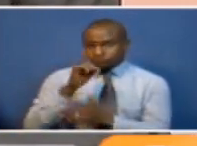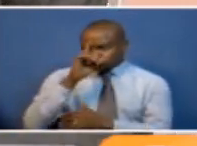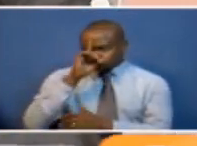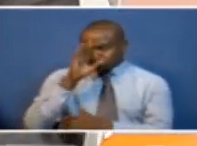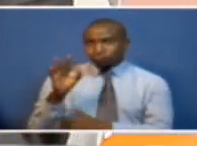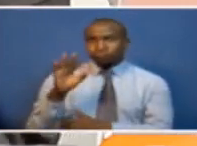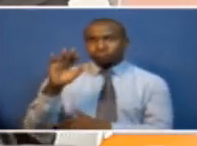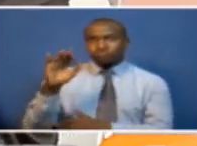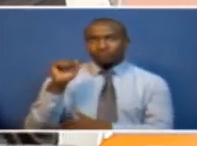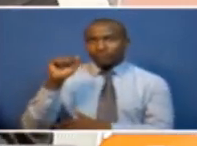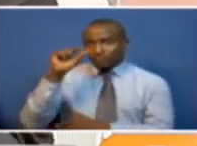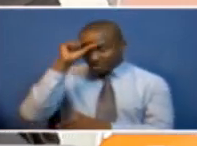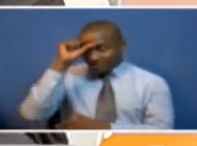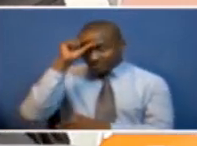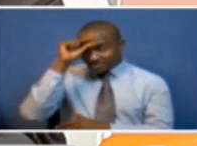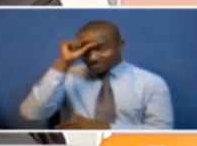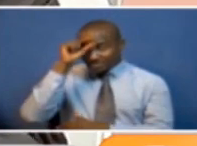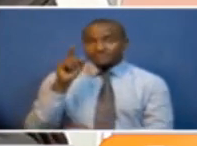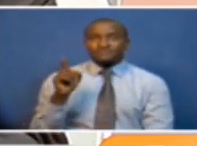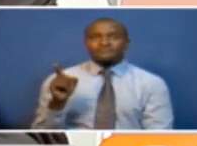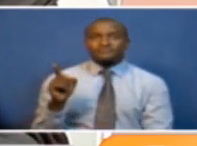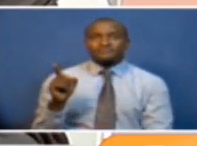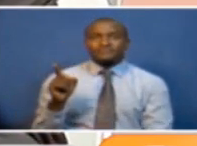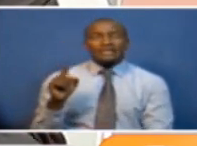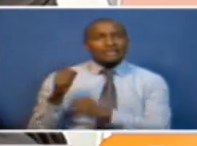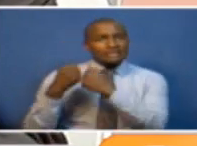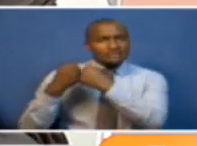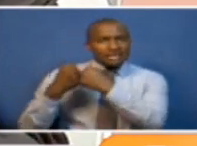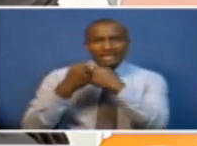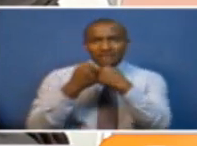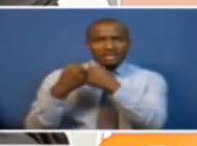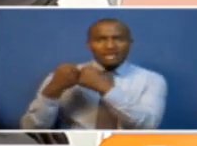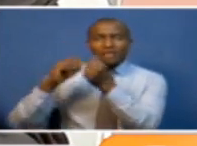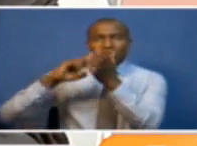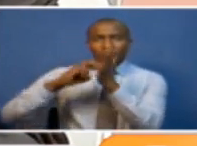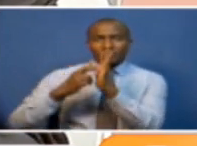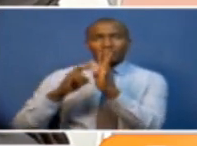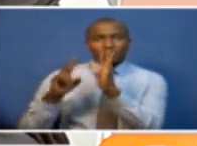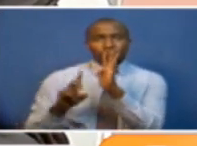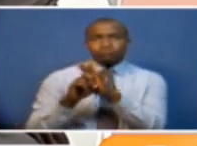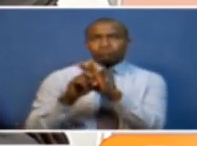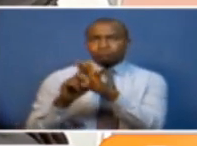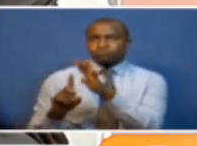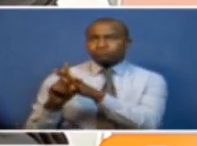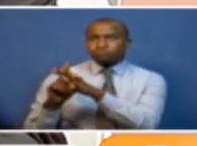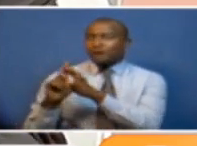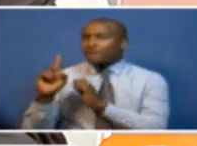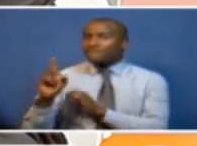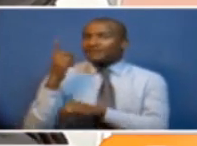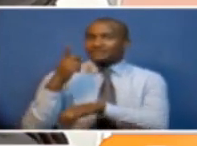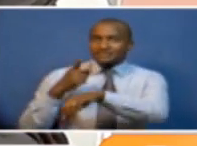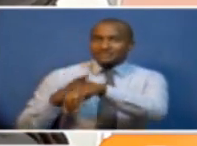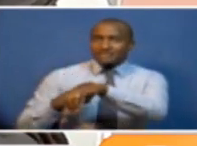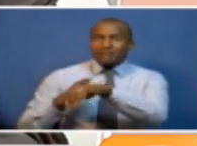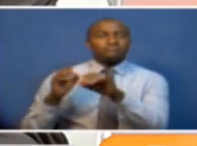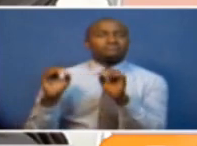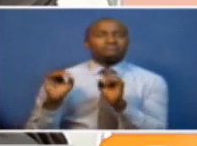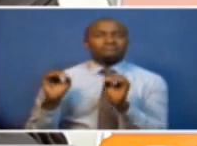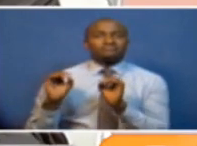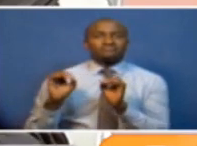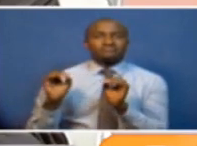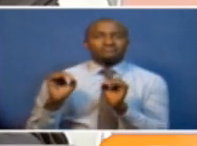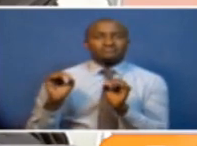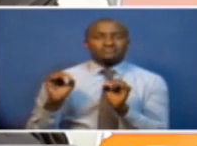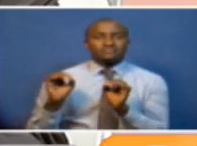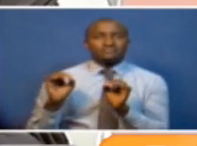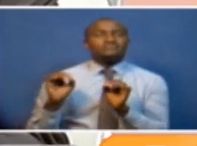government. Because there is no challenges of projects are always there. It is not the first project to meet that challenge. Right.